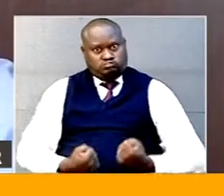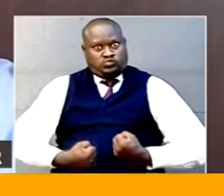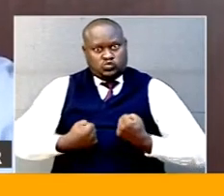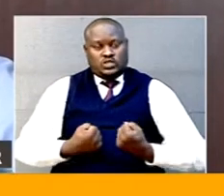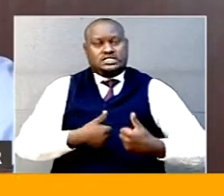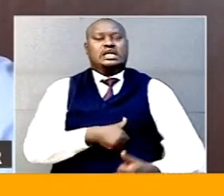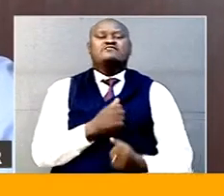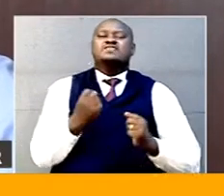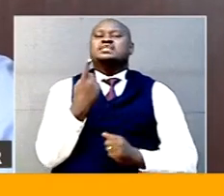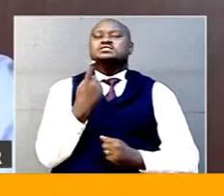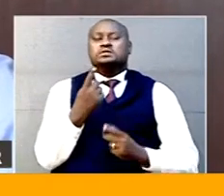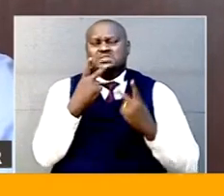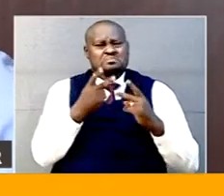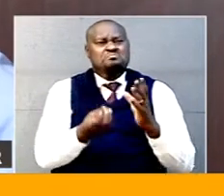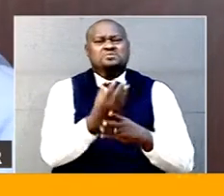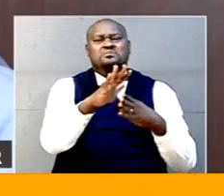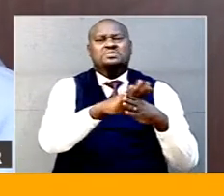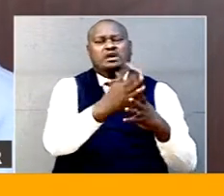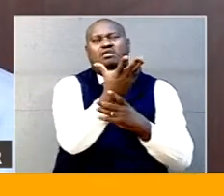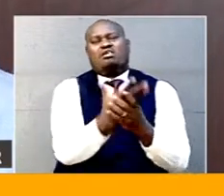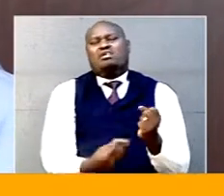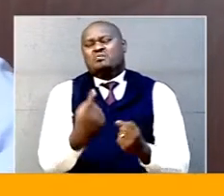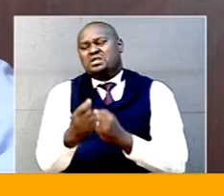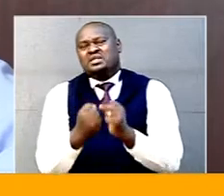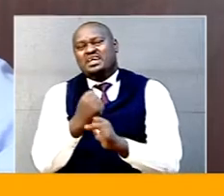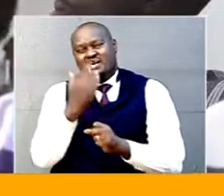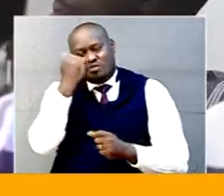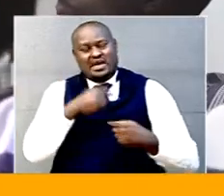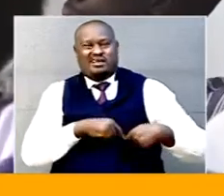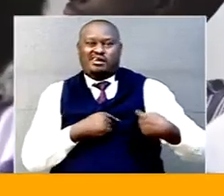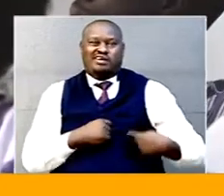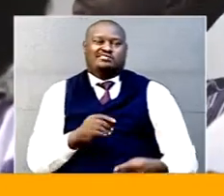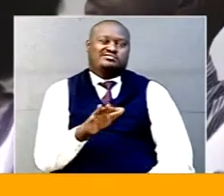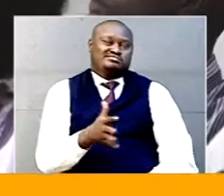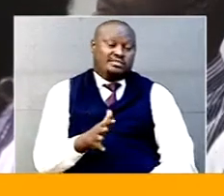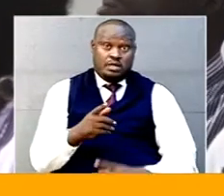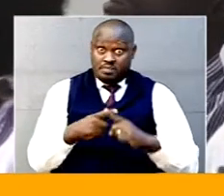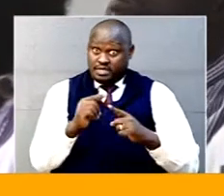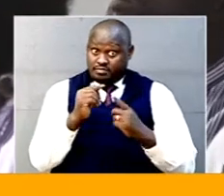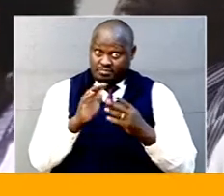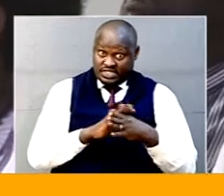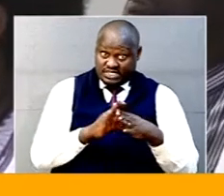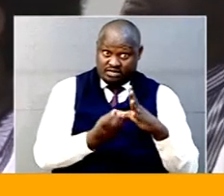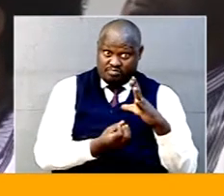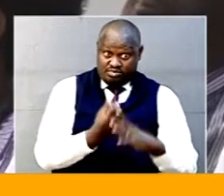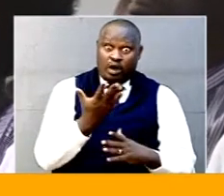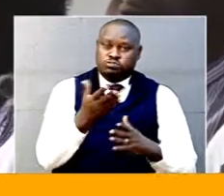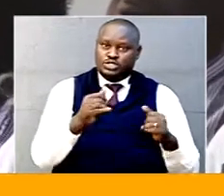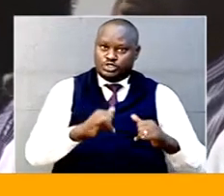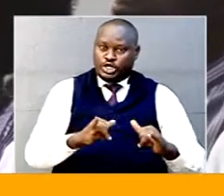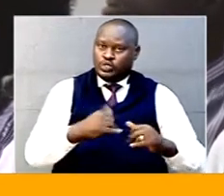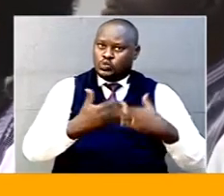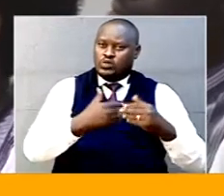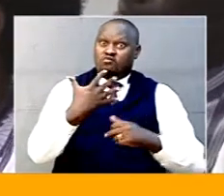many businesses die after 1 year because those elements are lacking. When a business has reached 5 years and it